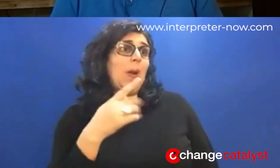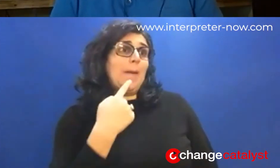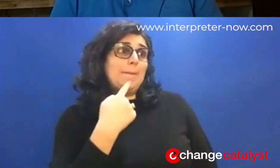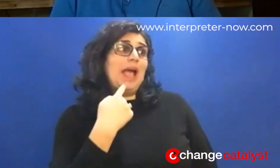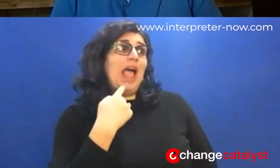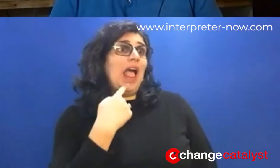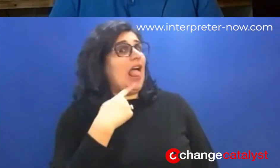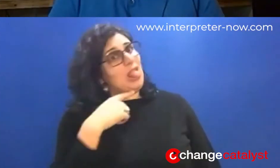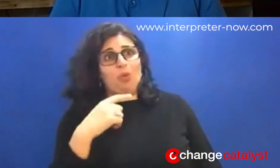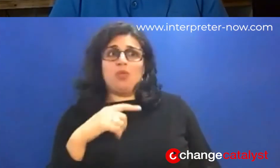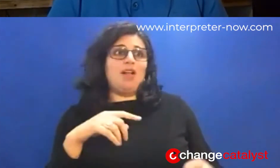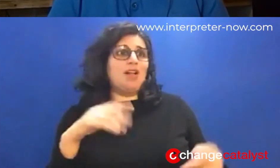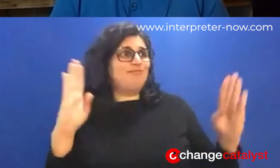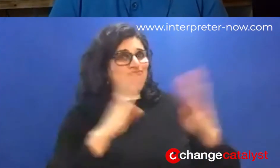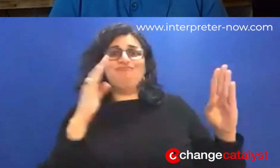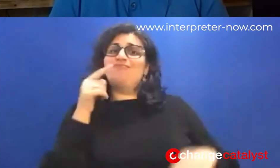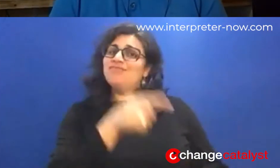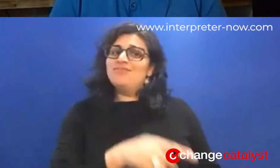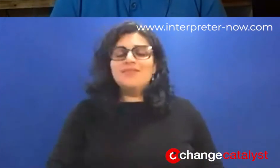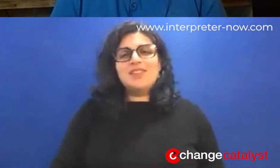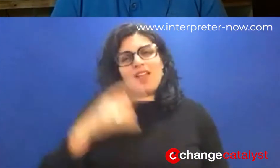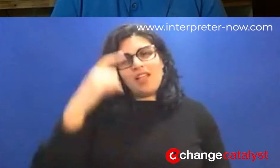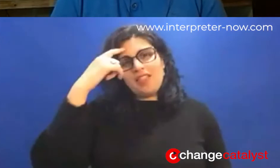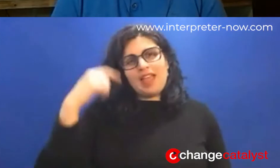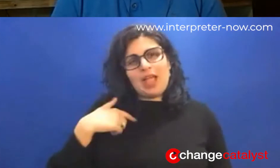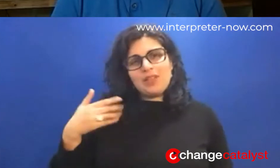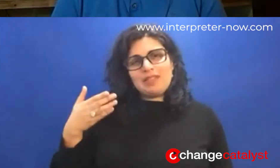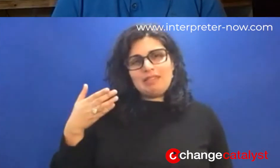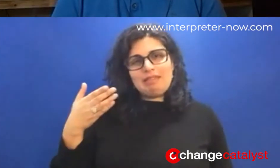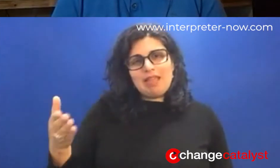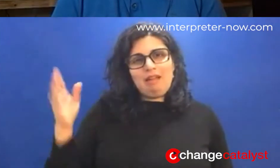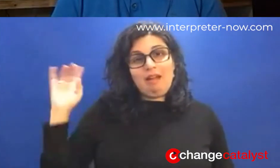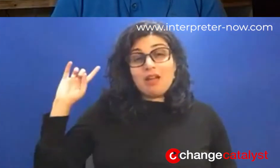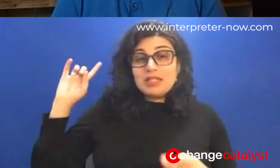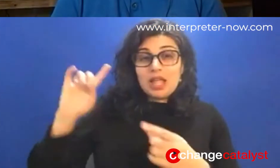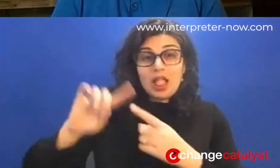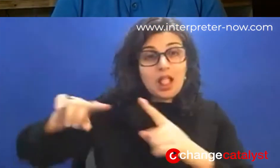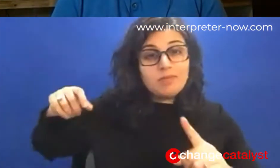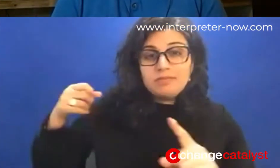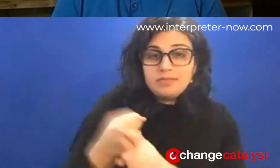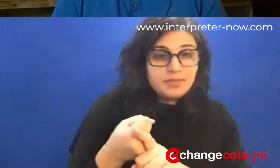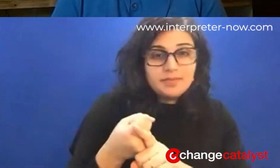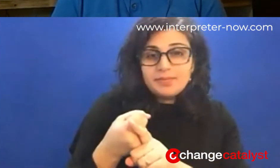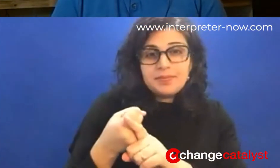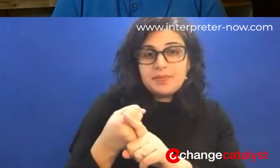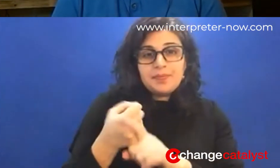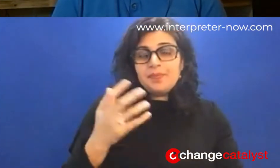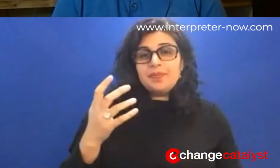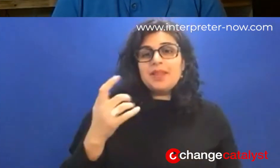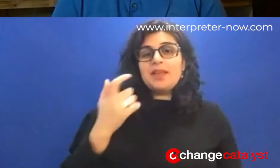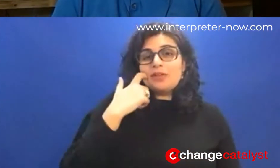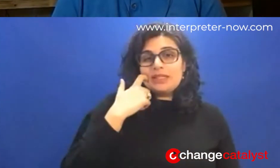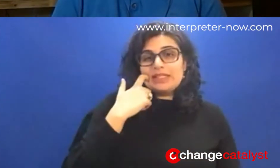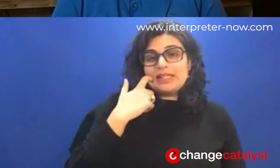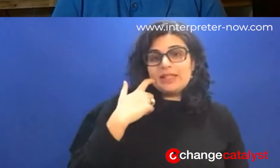of things, right? So I thought I was there until that happened. I had also recently made